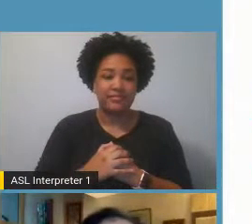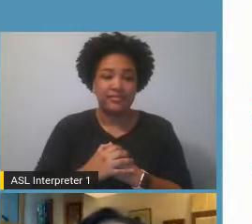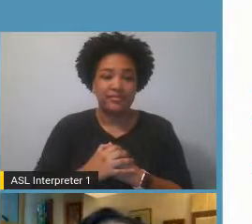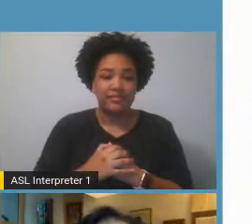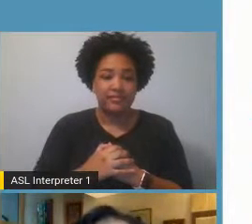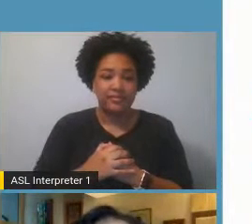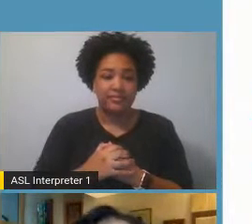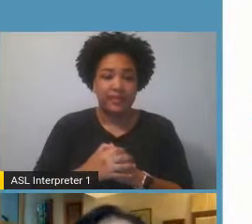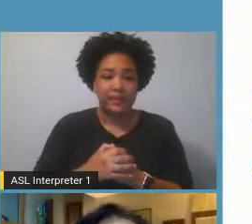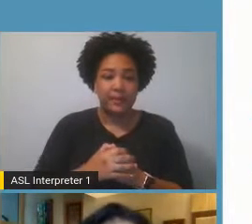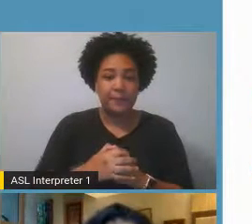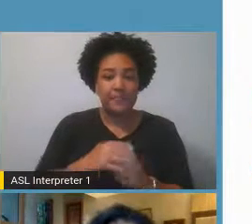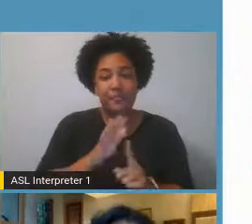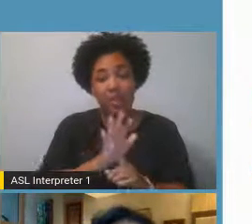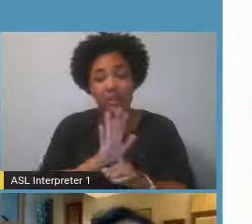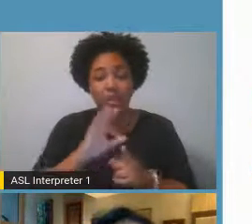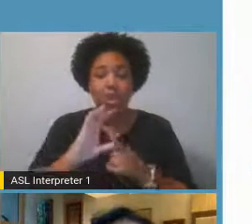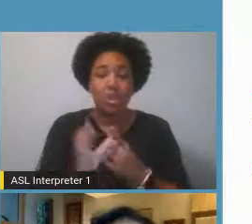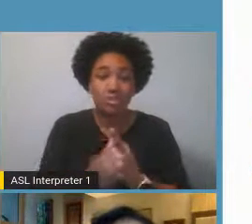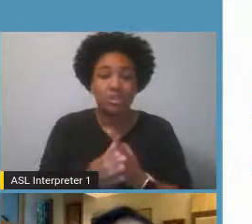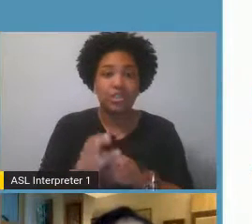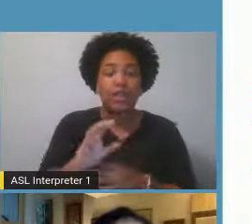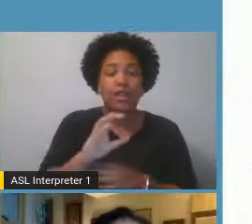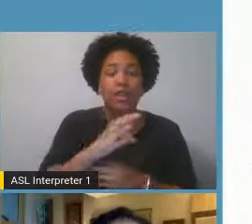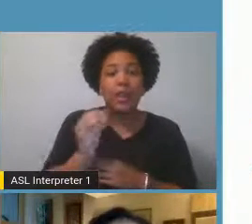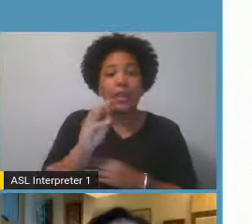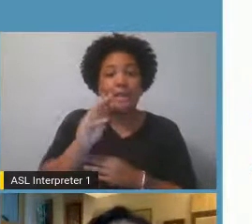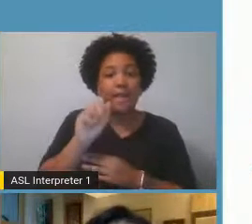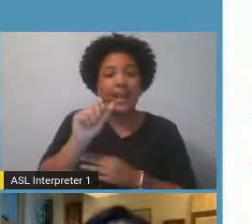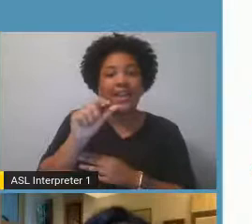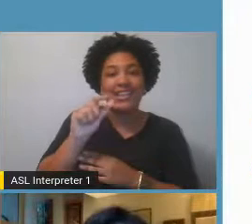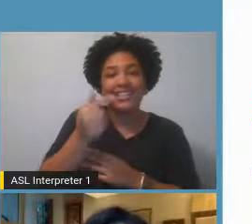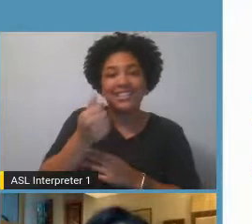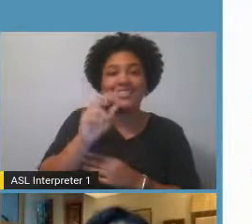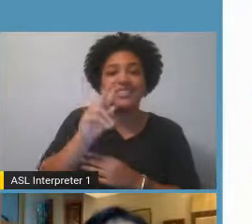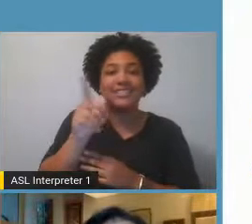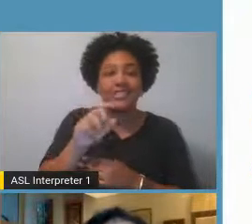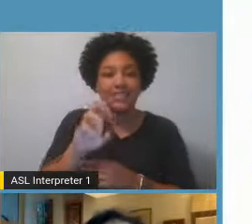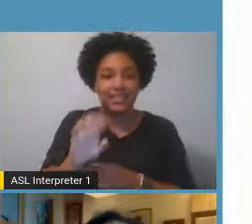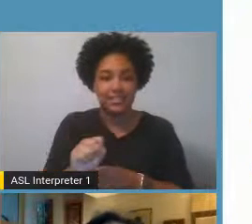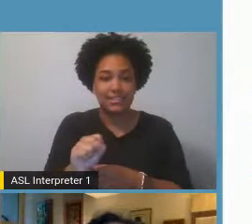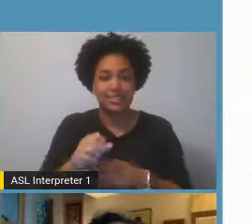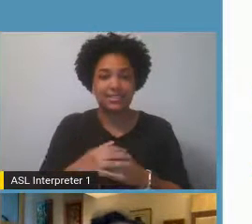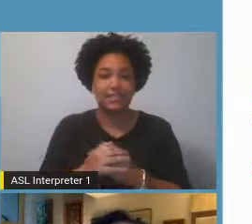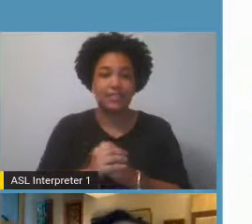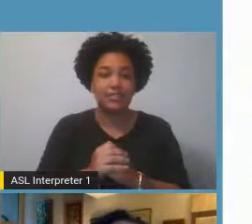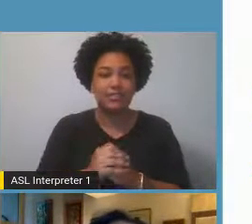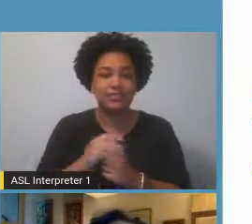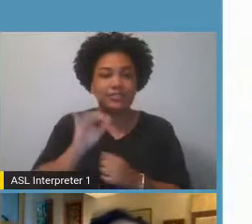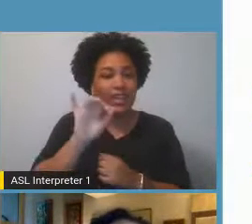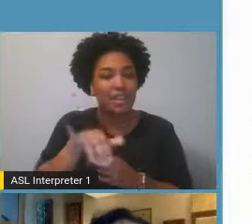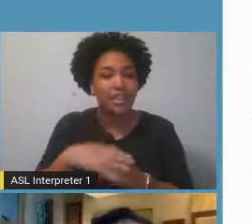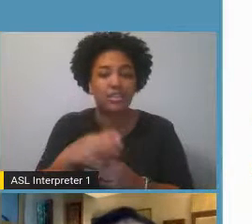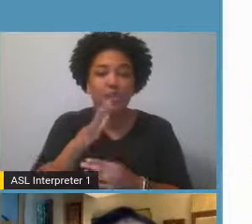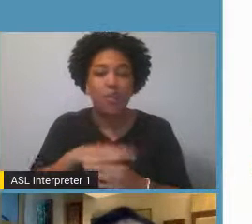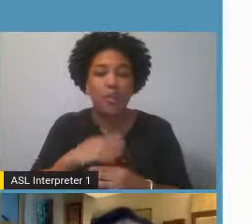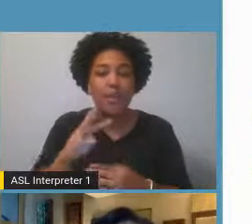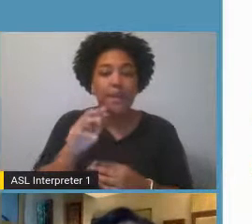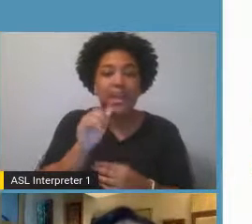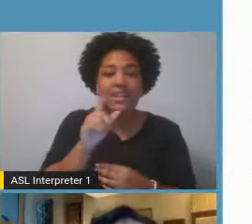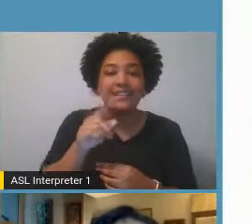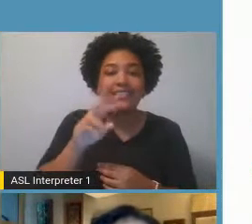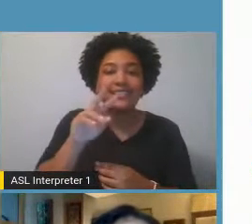Popular culture in magazines. This is a women's magazine from Dakar, Senegal that was published between